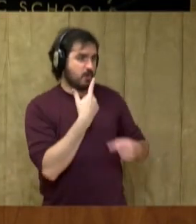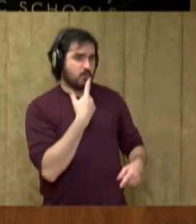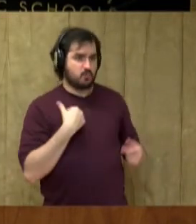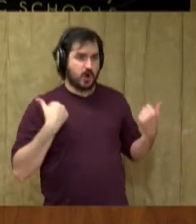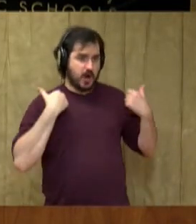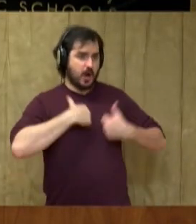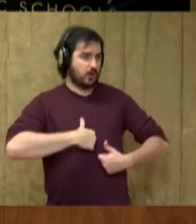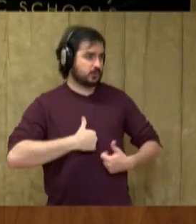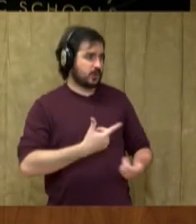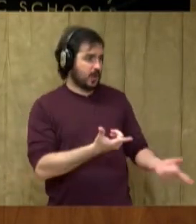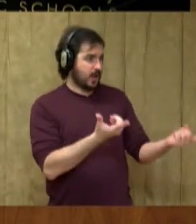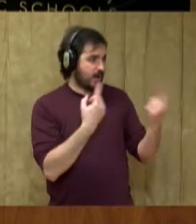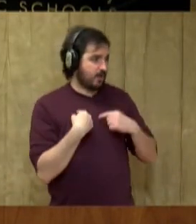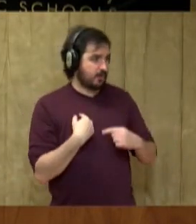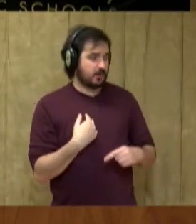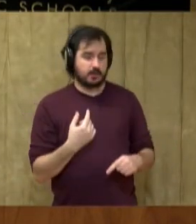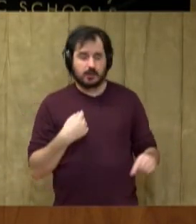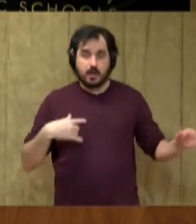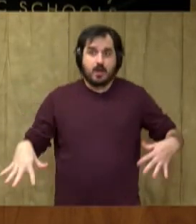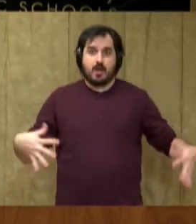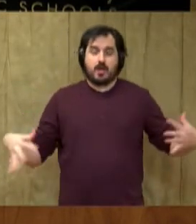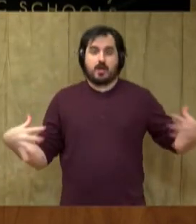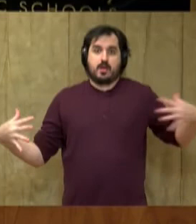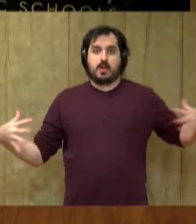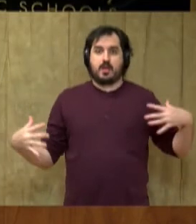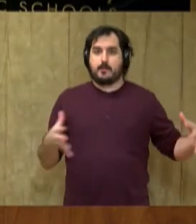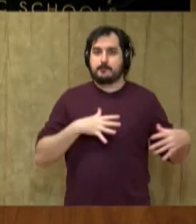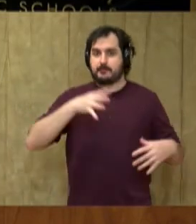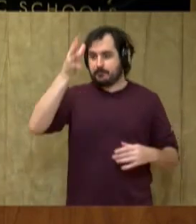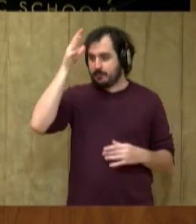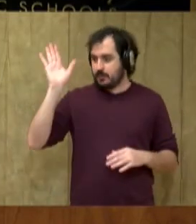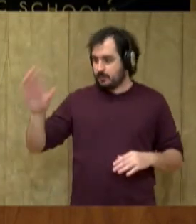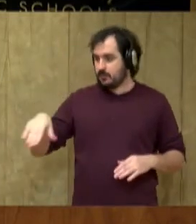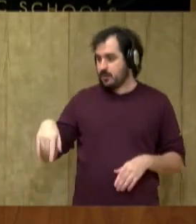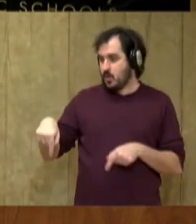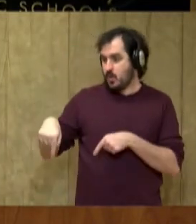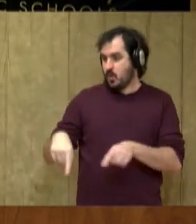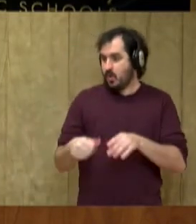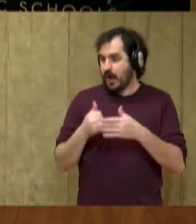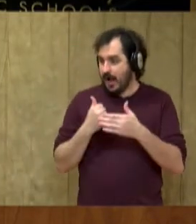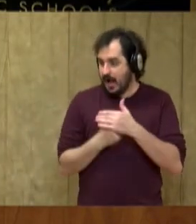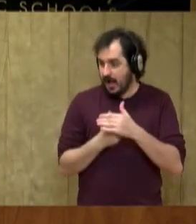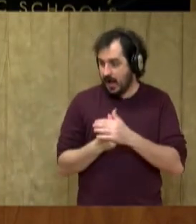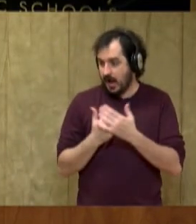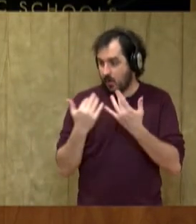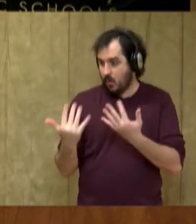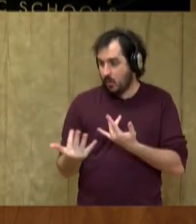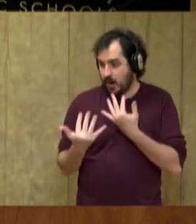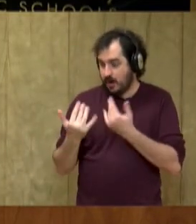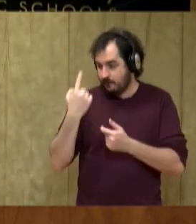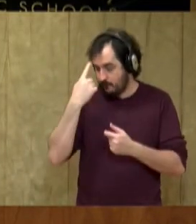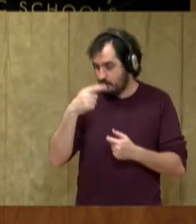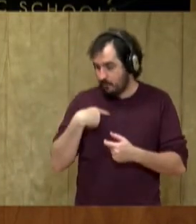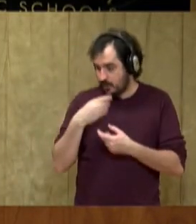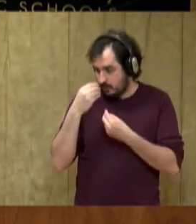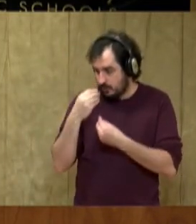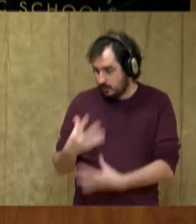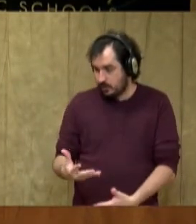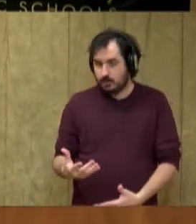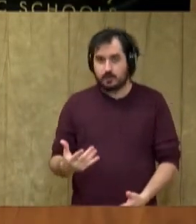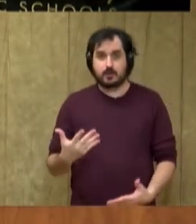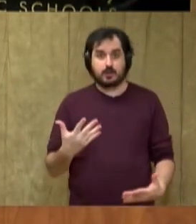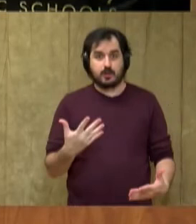the cellar and wait until he gave me further instructions. I didn't realize it then, but a revolution had